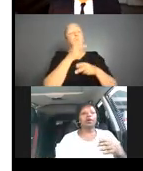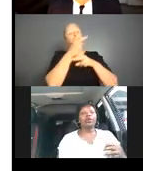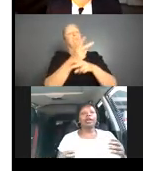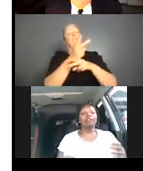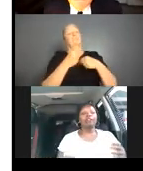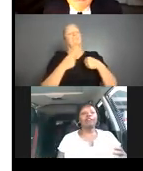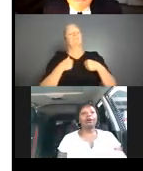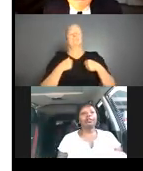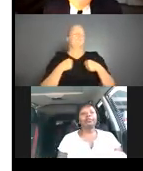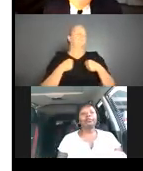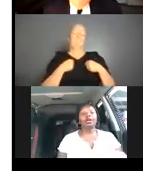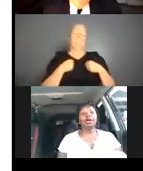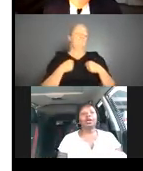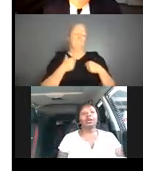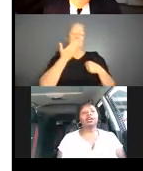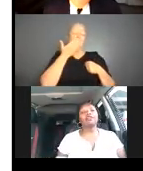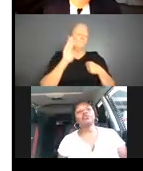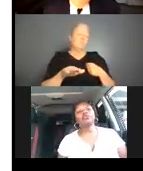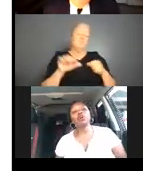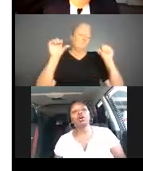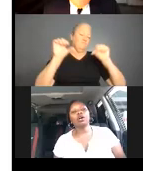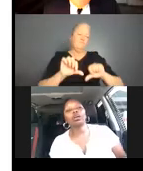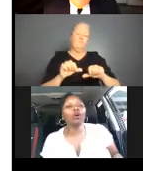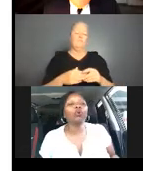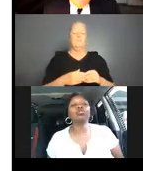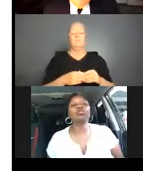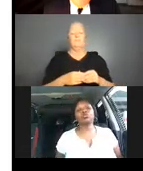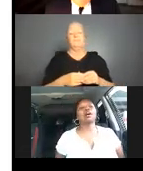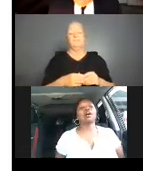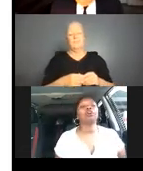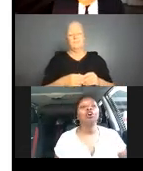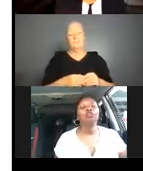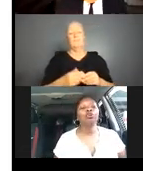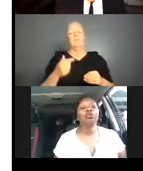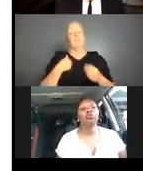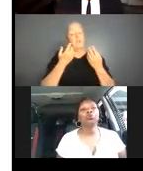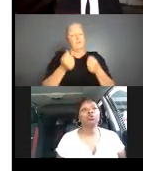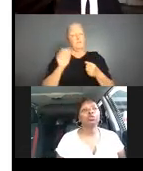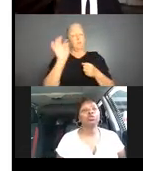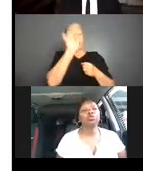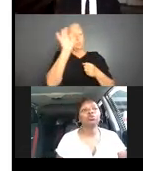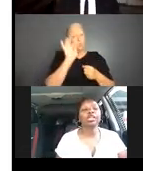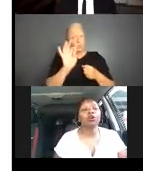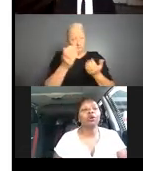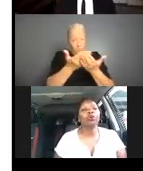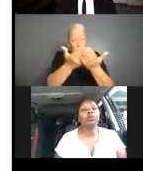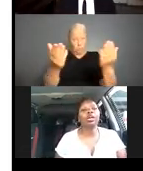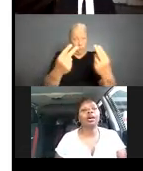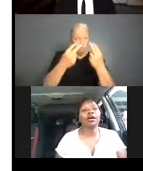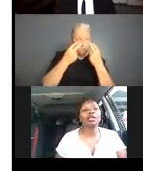Then we have a few questions that we have for you to chat